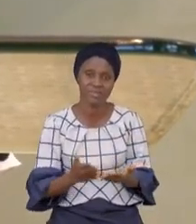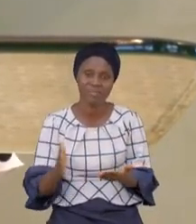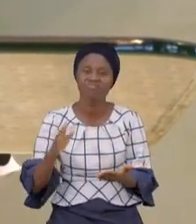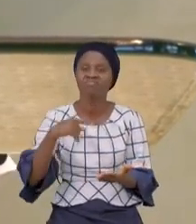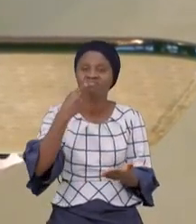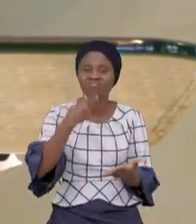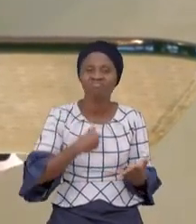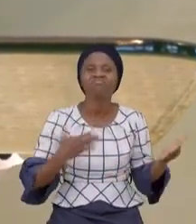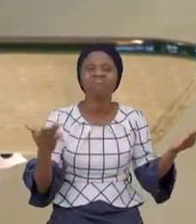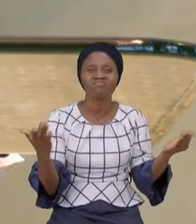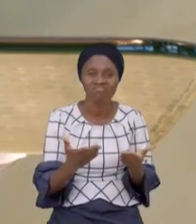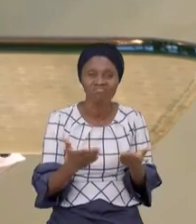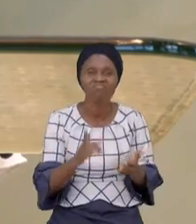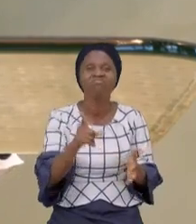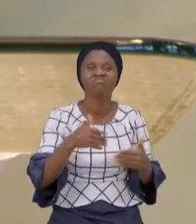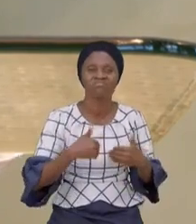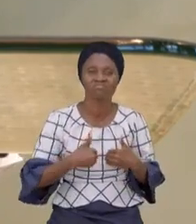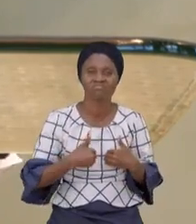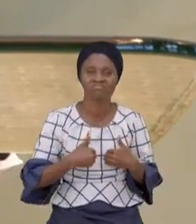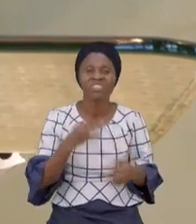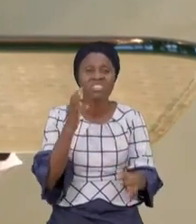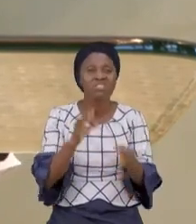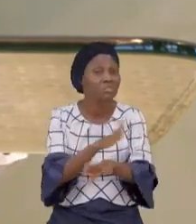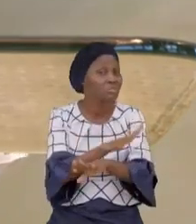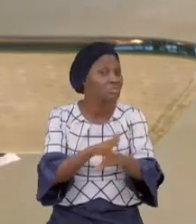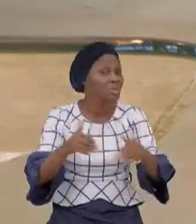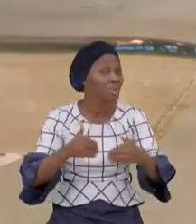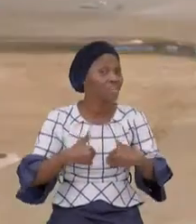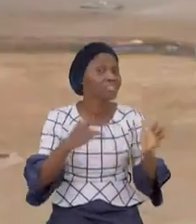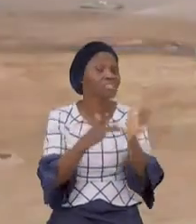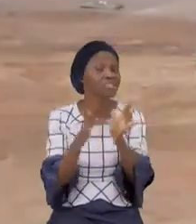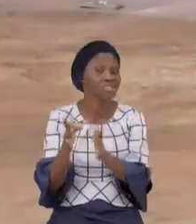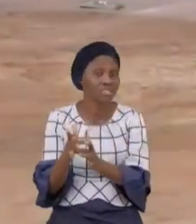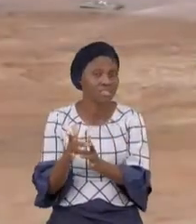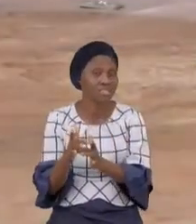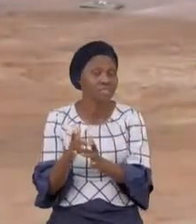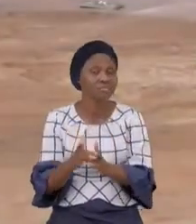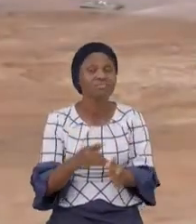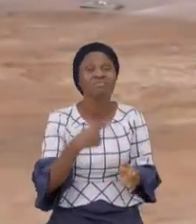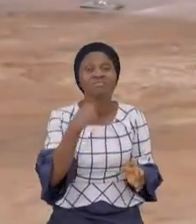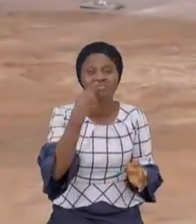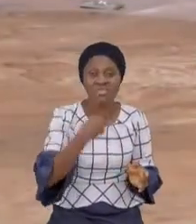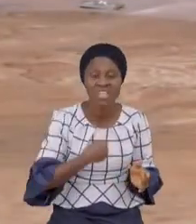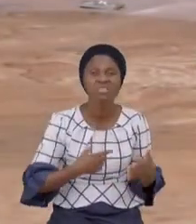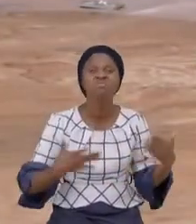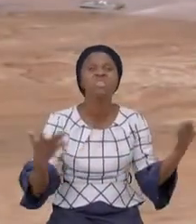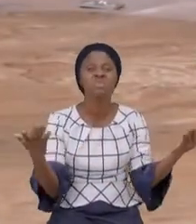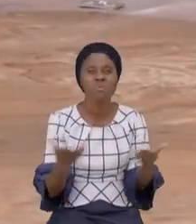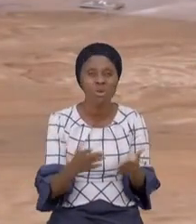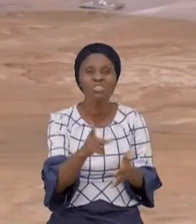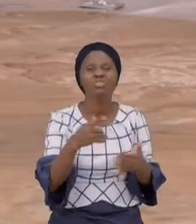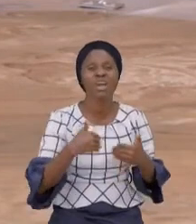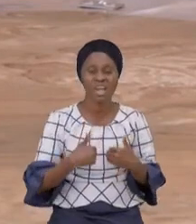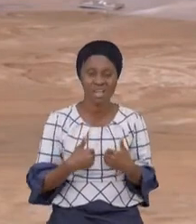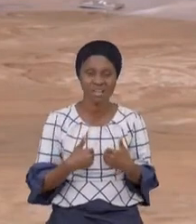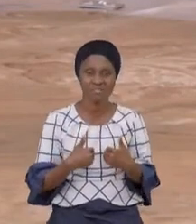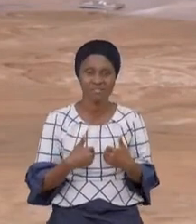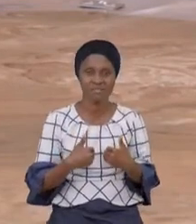tell me what you have if you do not have Jesus. Tell me what